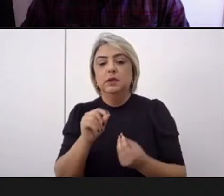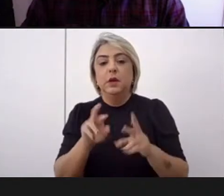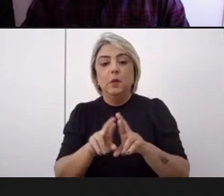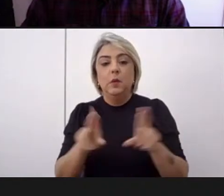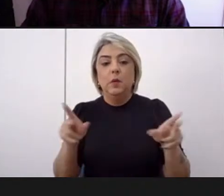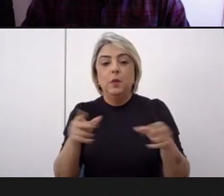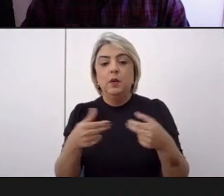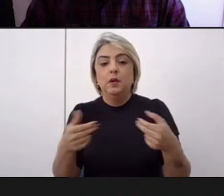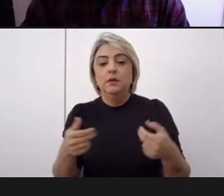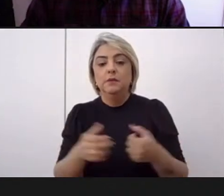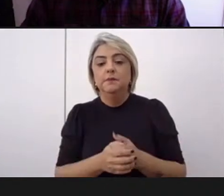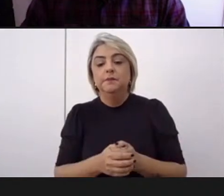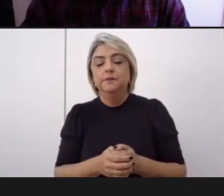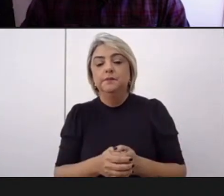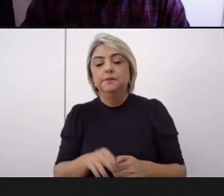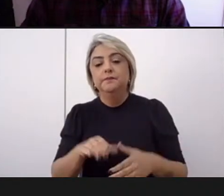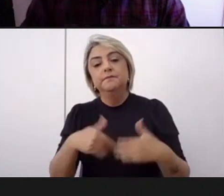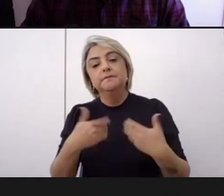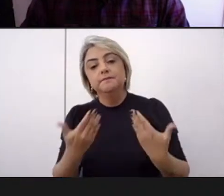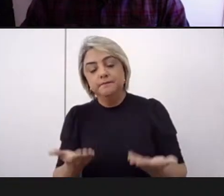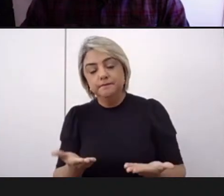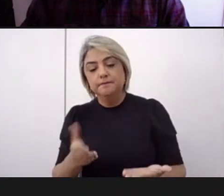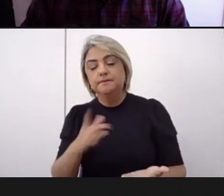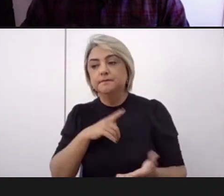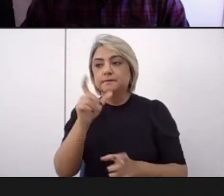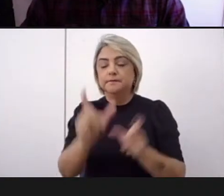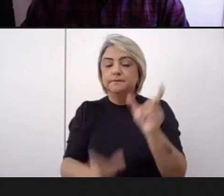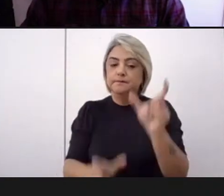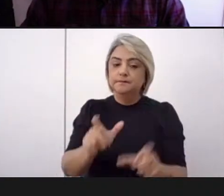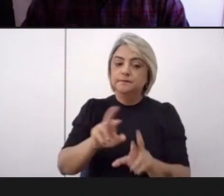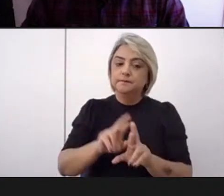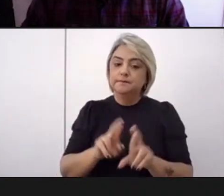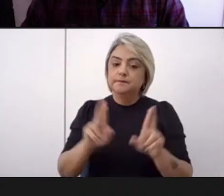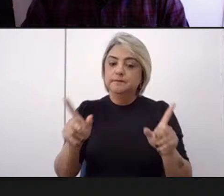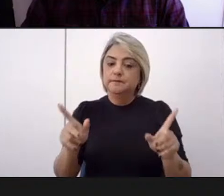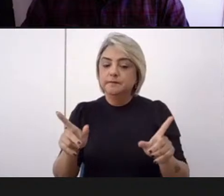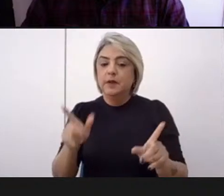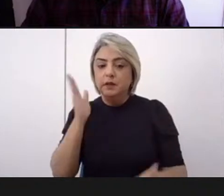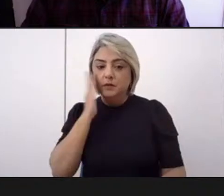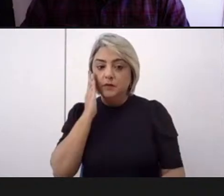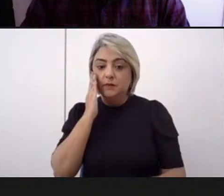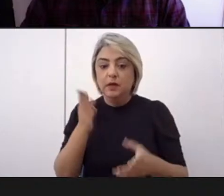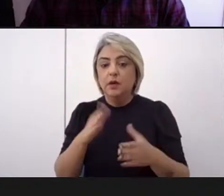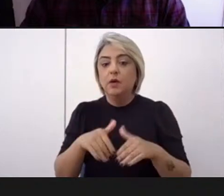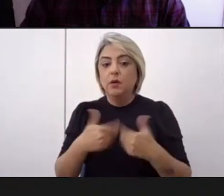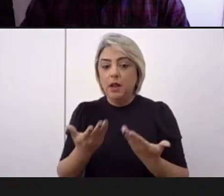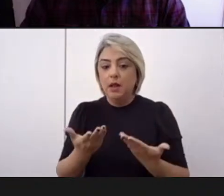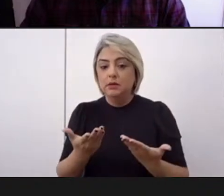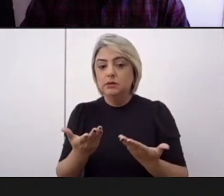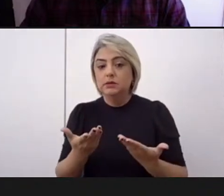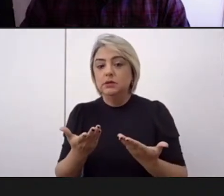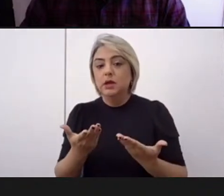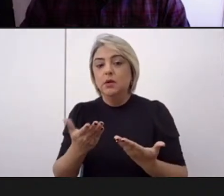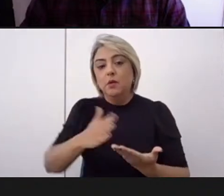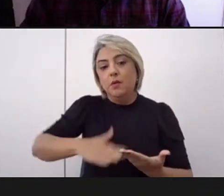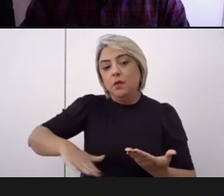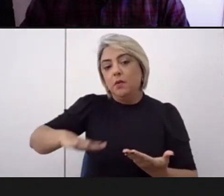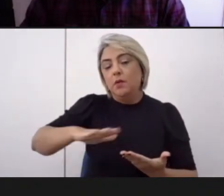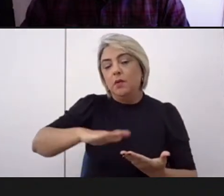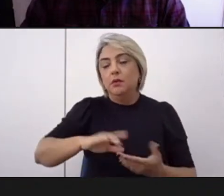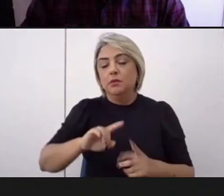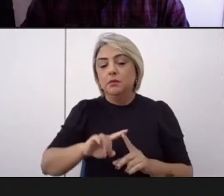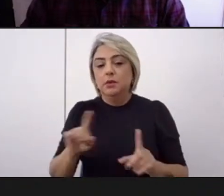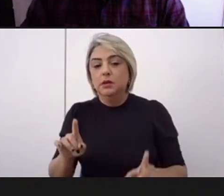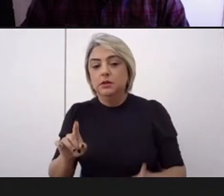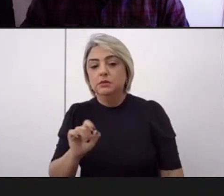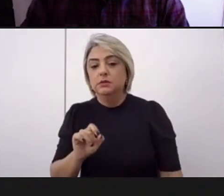the picture. But I think it's complementary. And of course, instrumentalization of what happens at the global level to